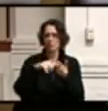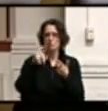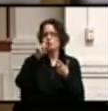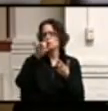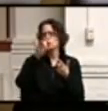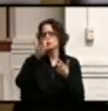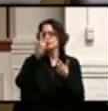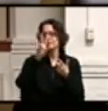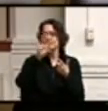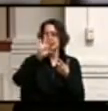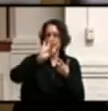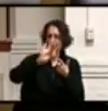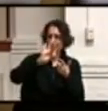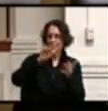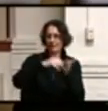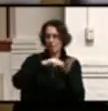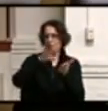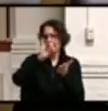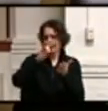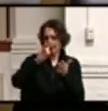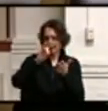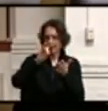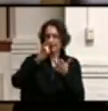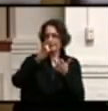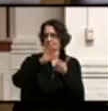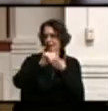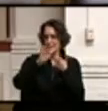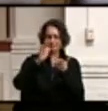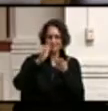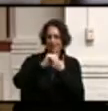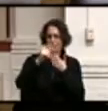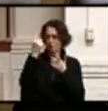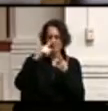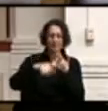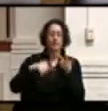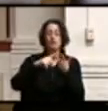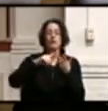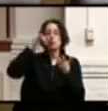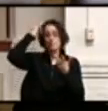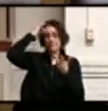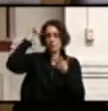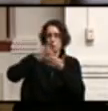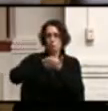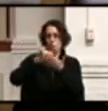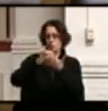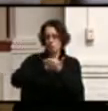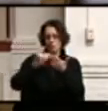$179,888, and one from Bidco Marine out of Buffalo, New York, in the amount of